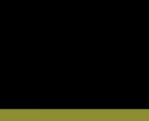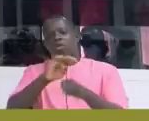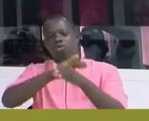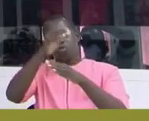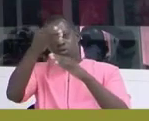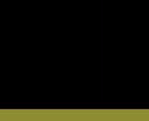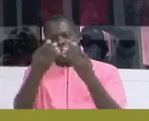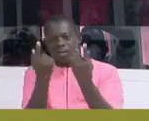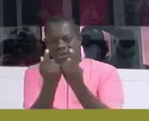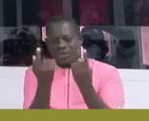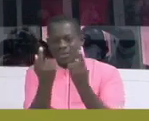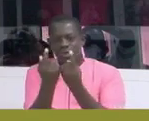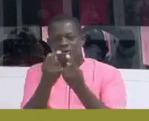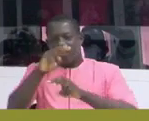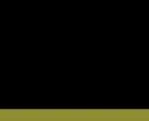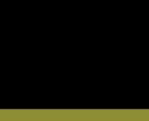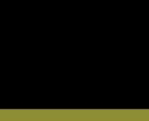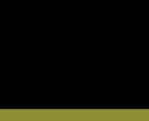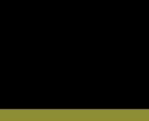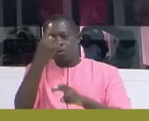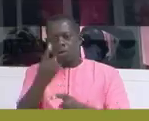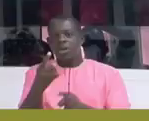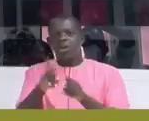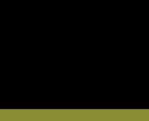very qualified on